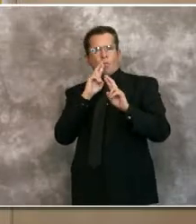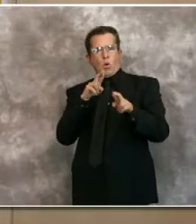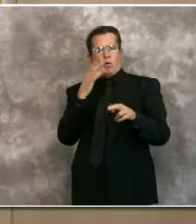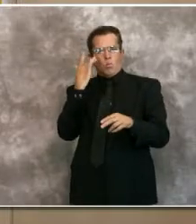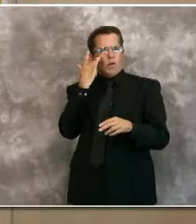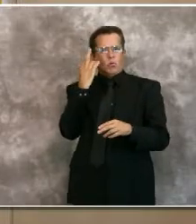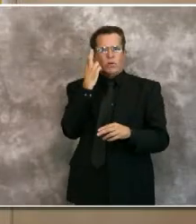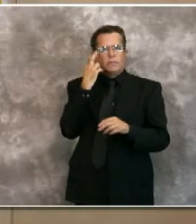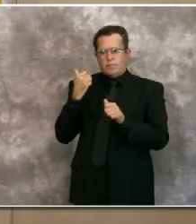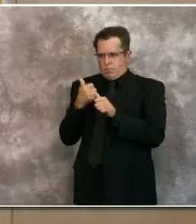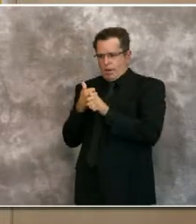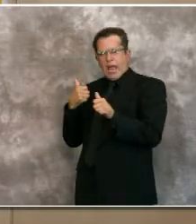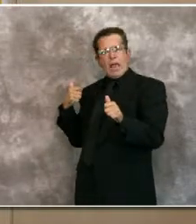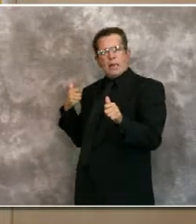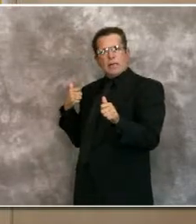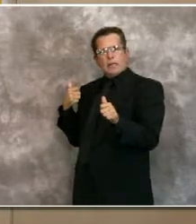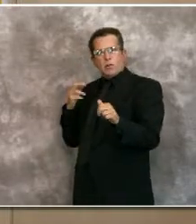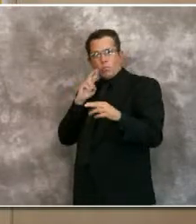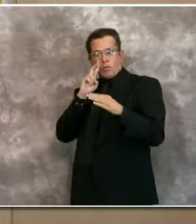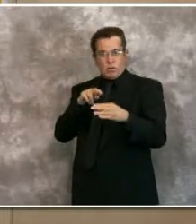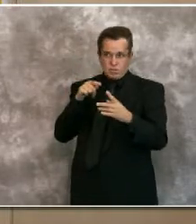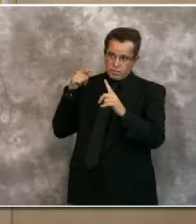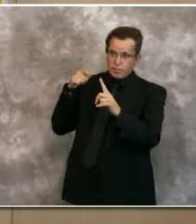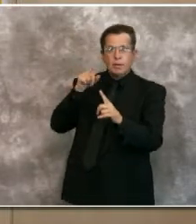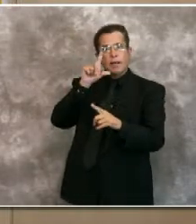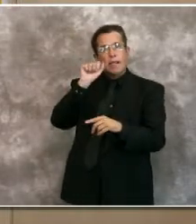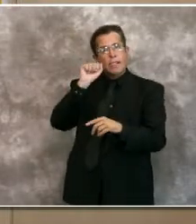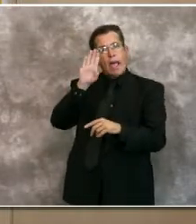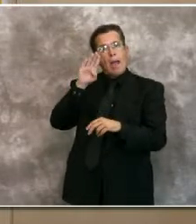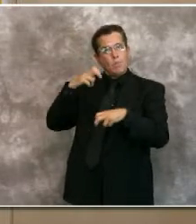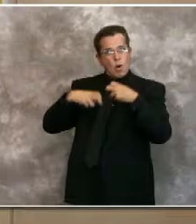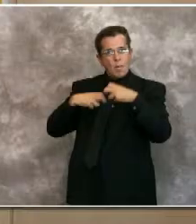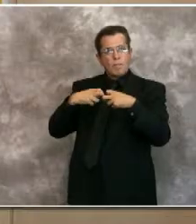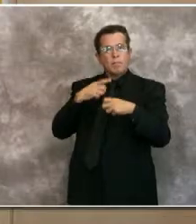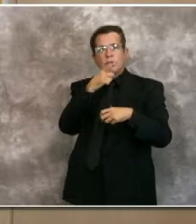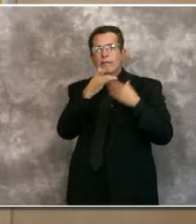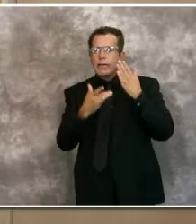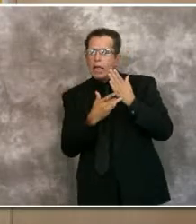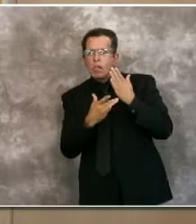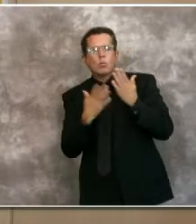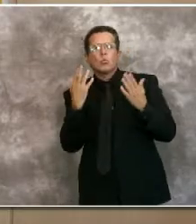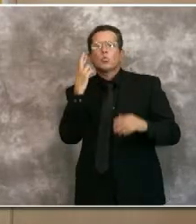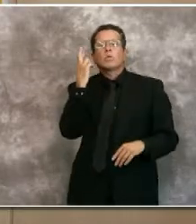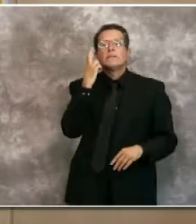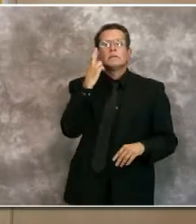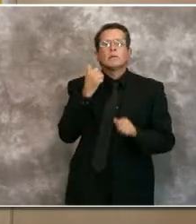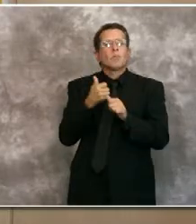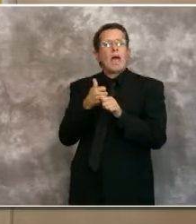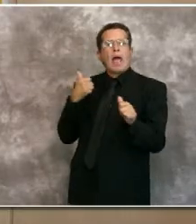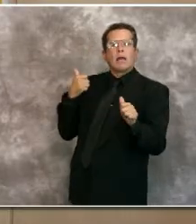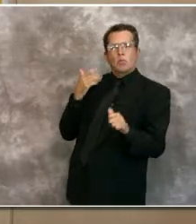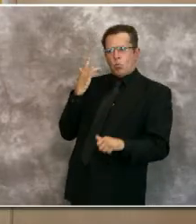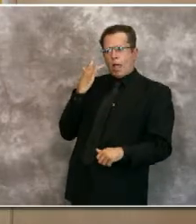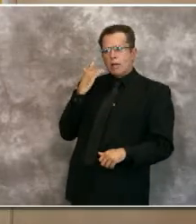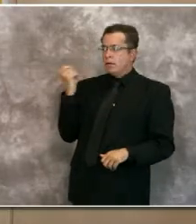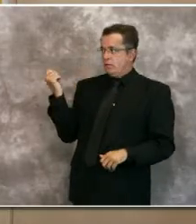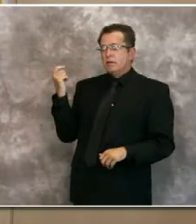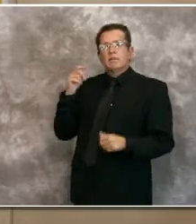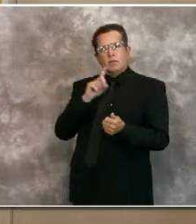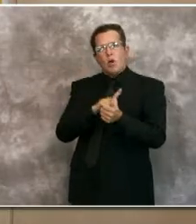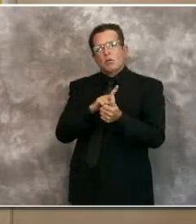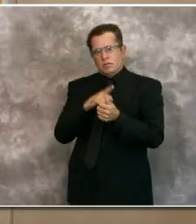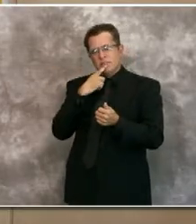causing this batching? Is it a specific lab, hospital, technical problem? Well, some of it is a technical difficulty,